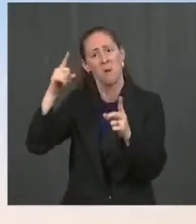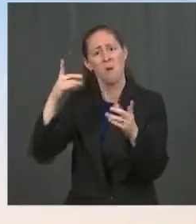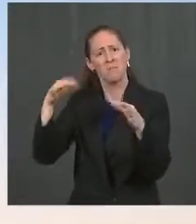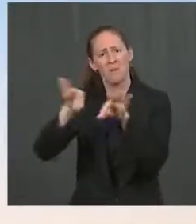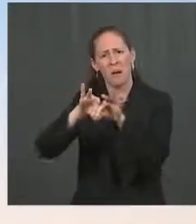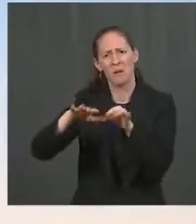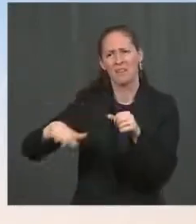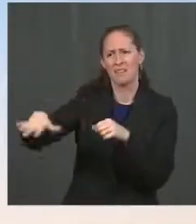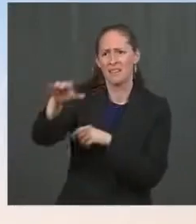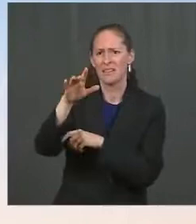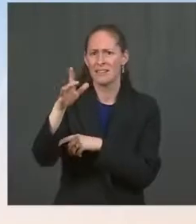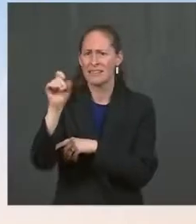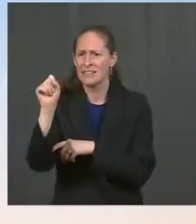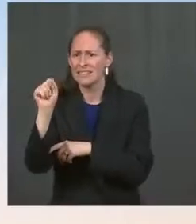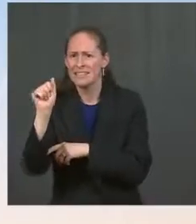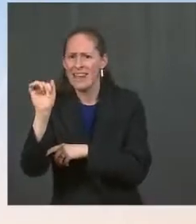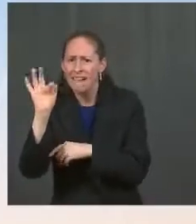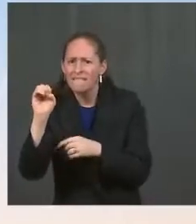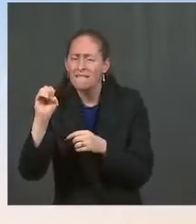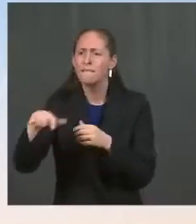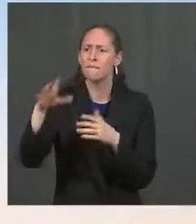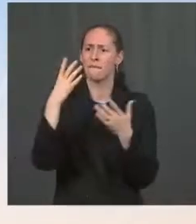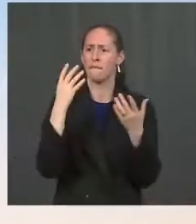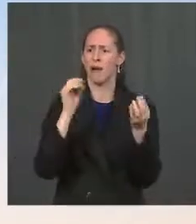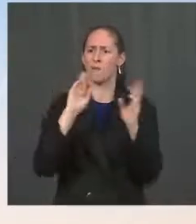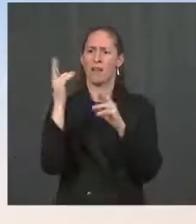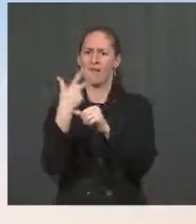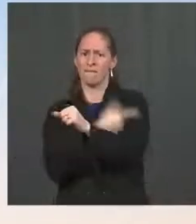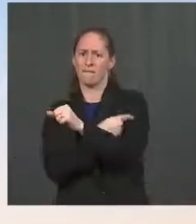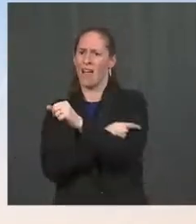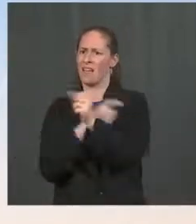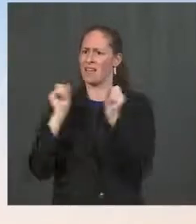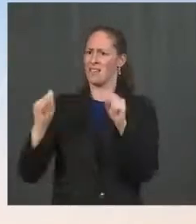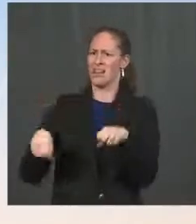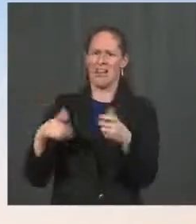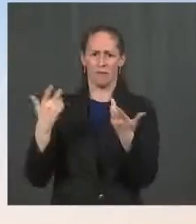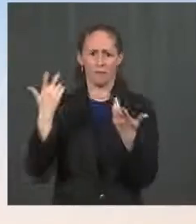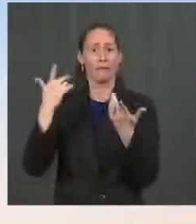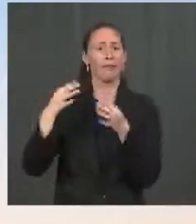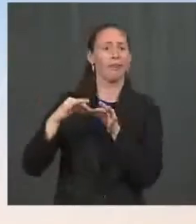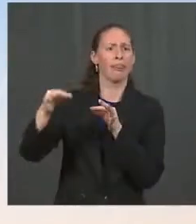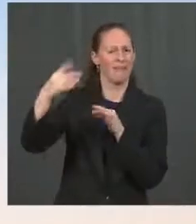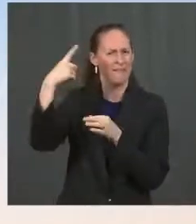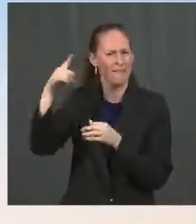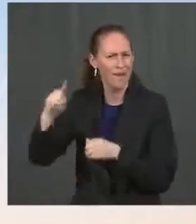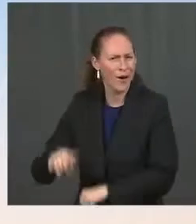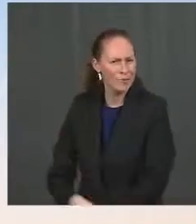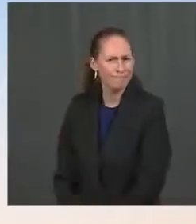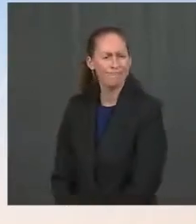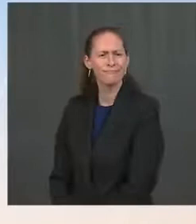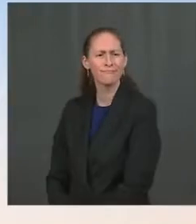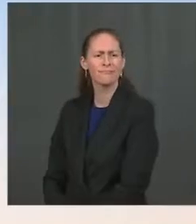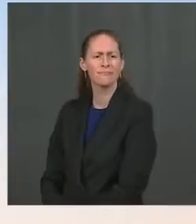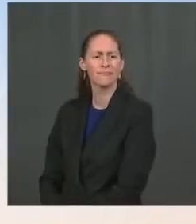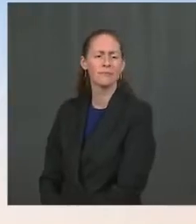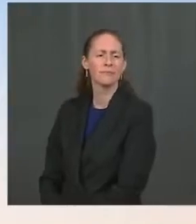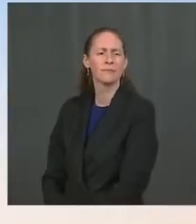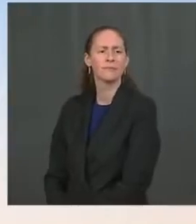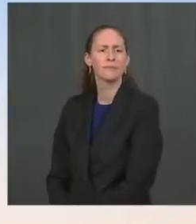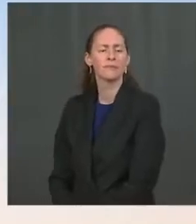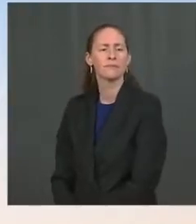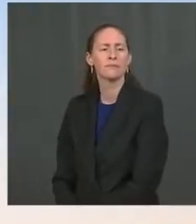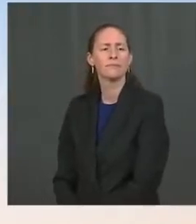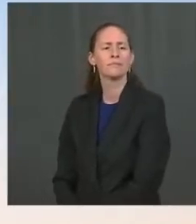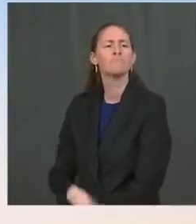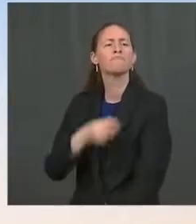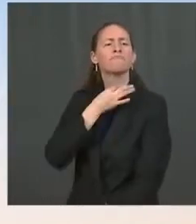are readily available across the And is country. fully vaccinated for those employees and contractors 2 shots or 3 shots? Well, at this point,